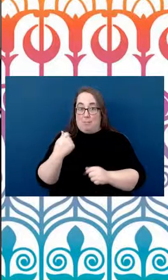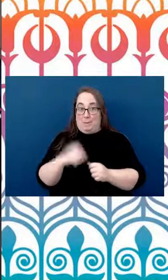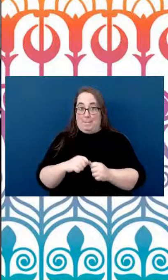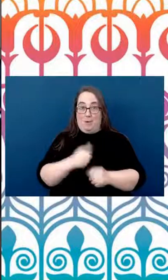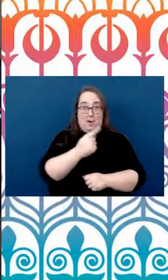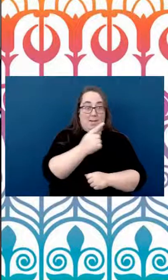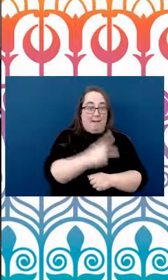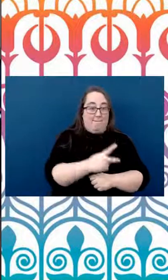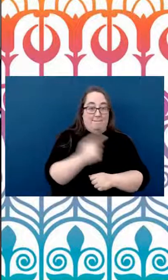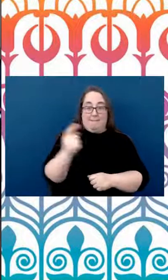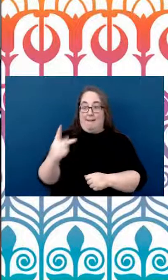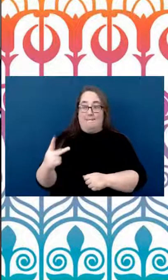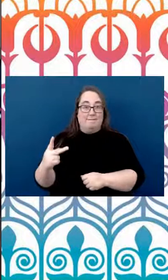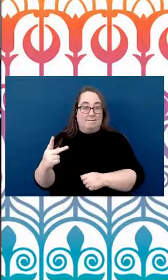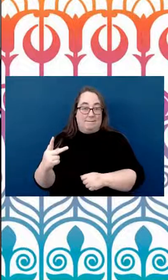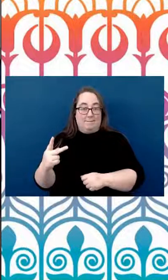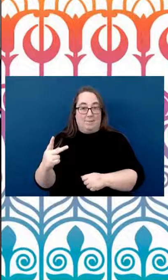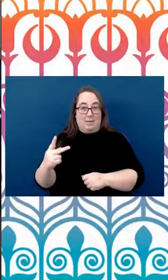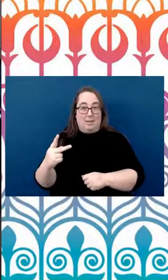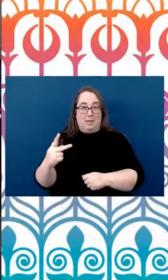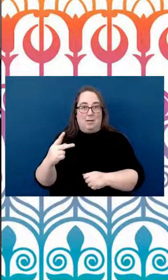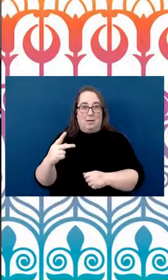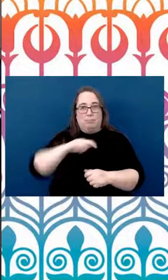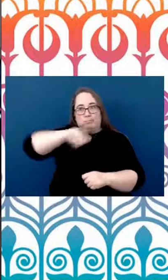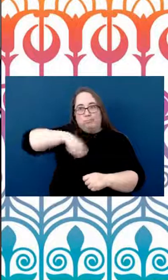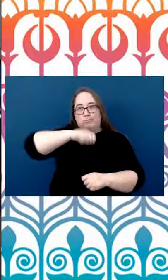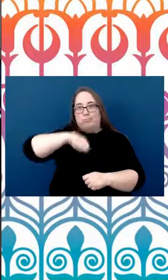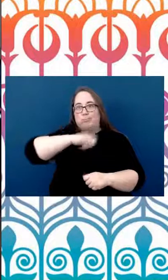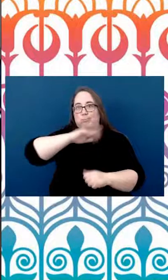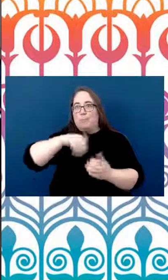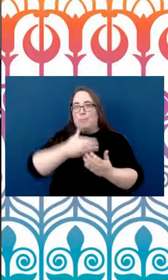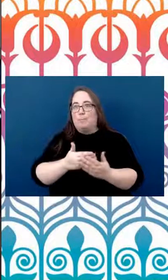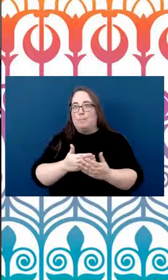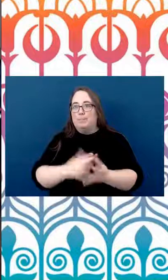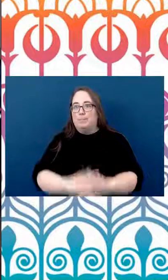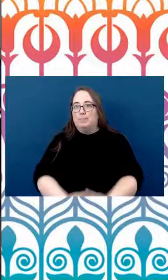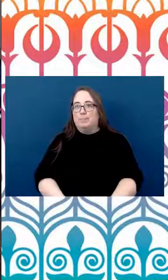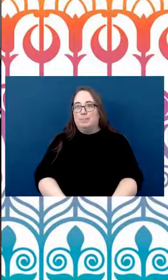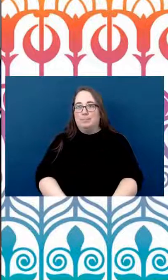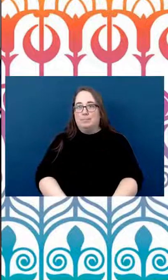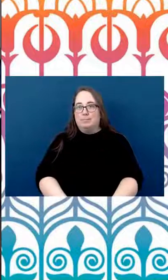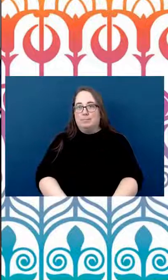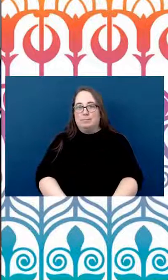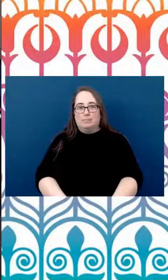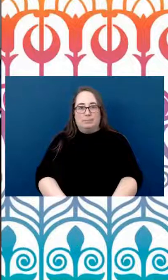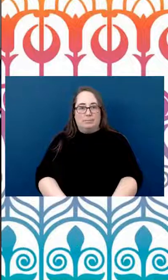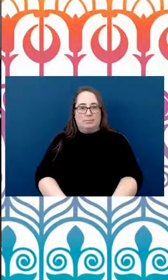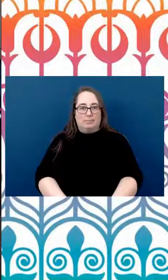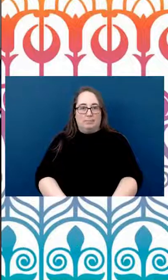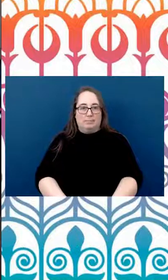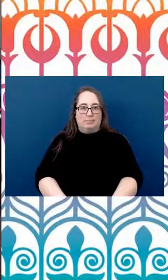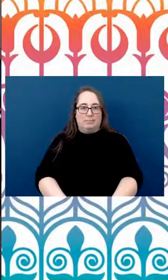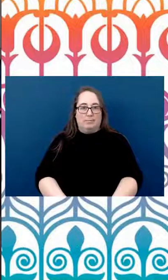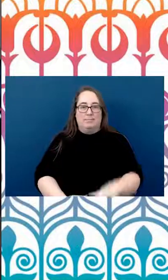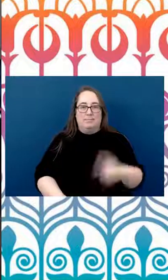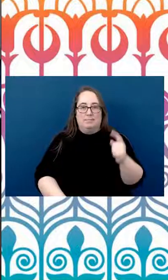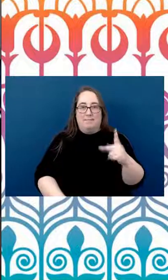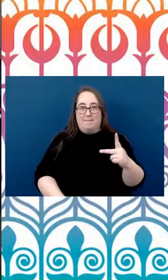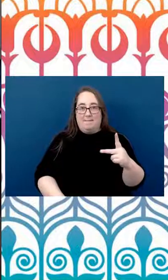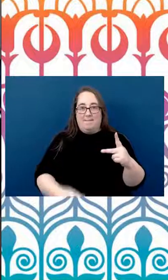half together is a whole. So I'm going to take it in half. Put half on this